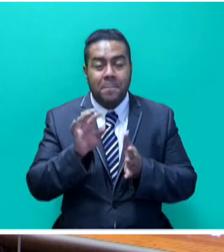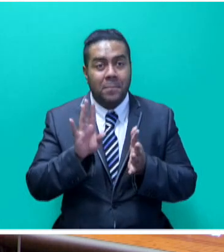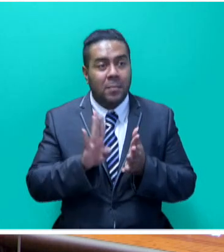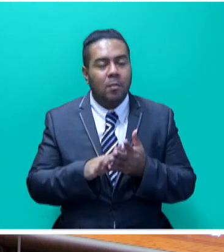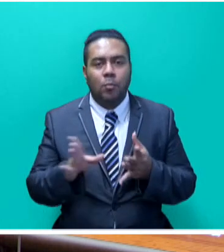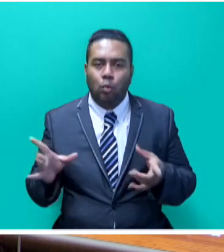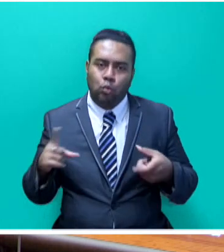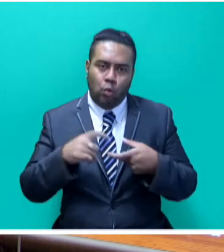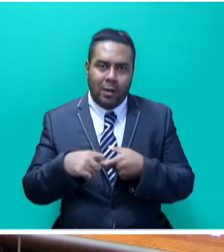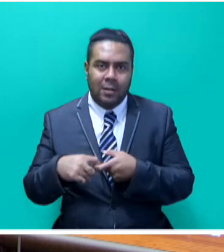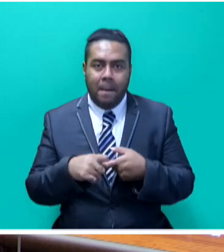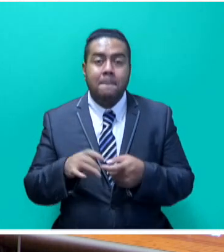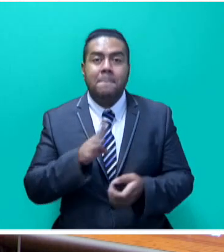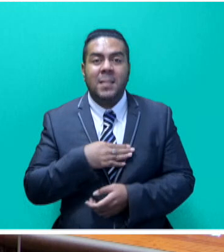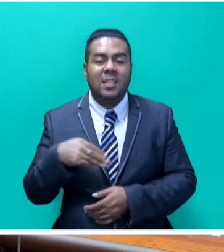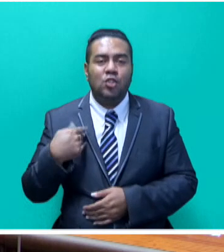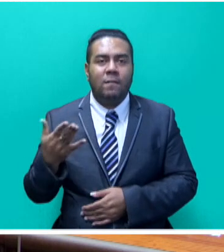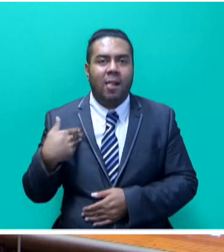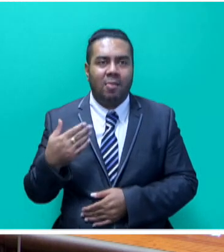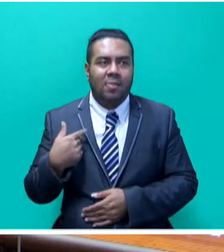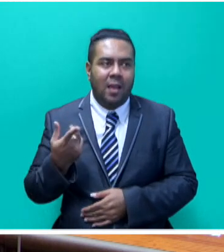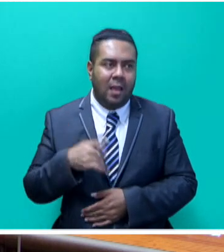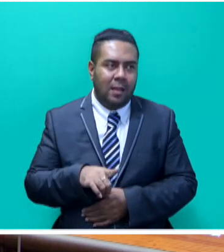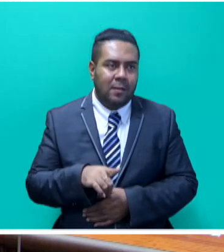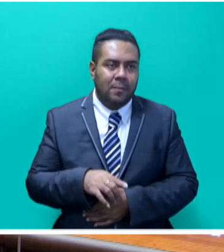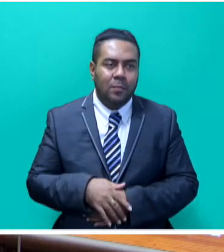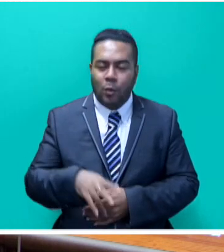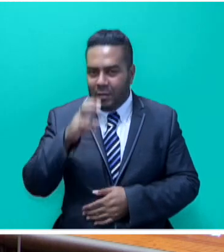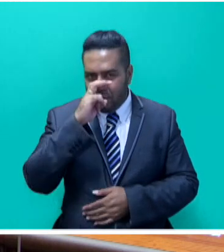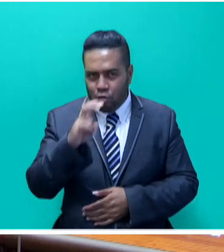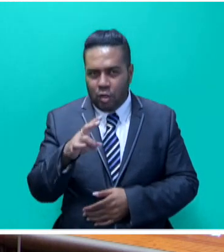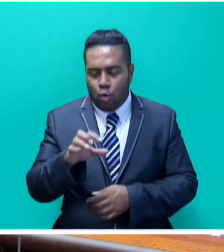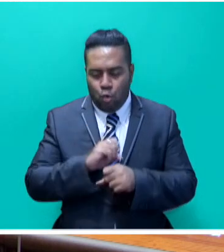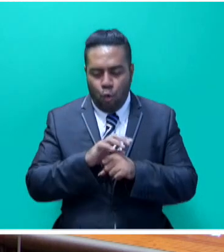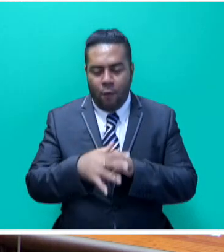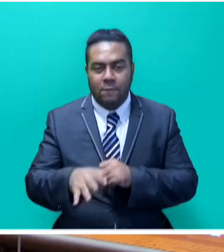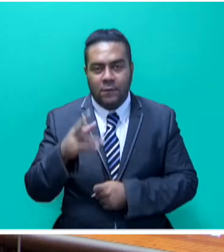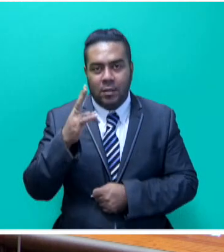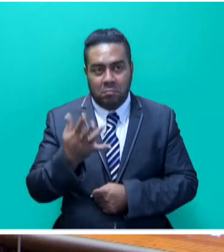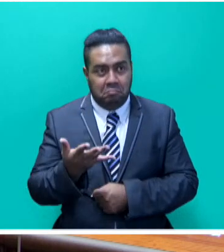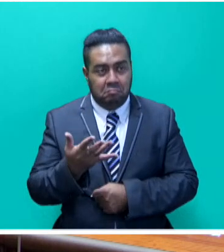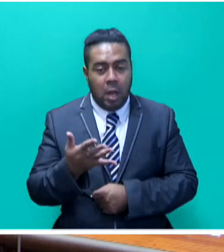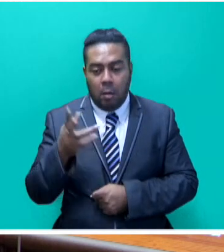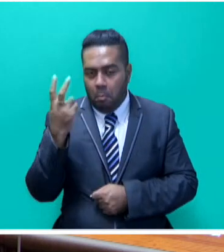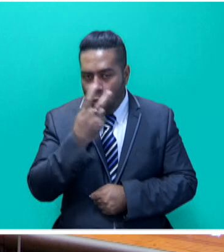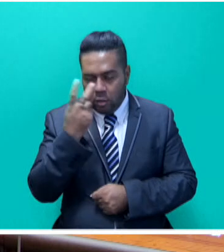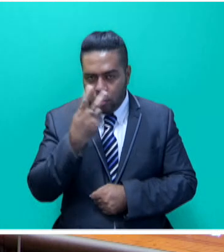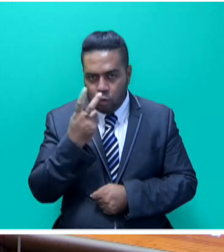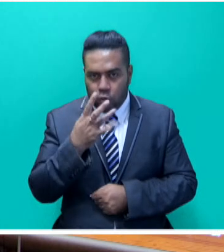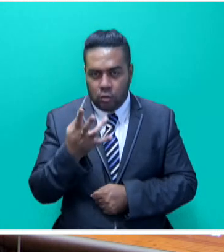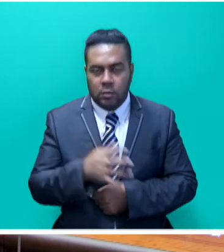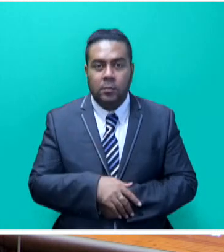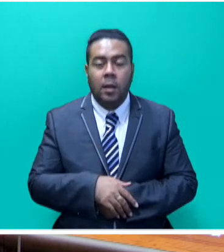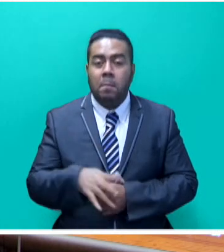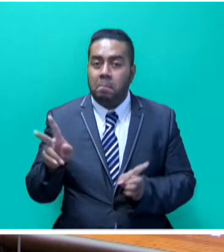by the Ministry and the Ministry of Health. We have strict COVID-safe protocols and monitoring mechanisms in partnership